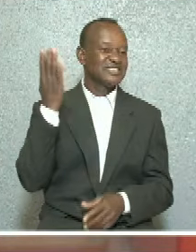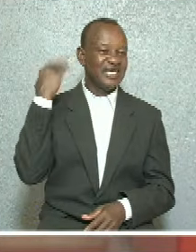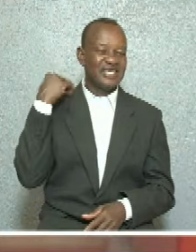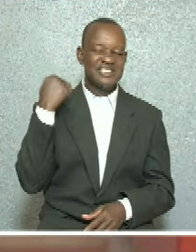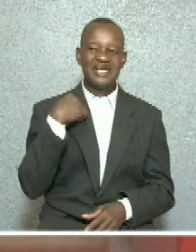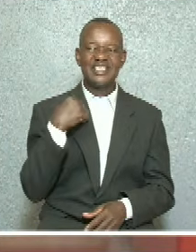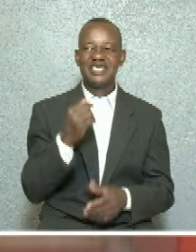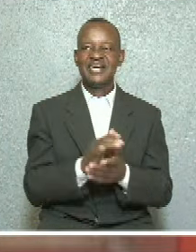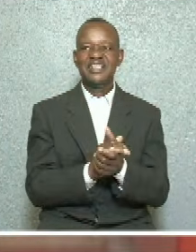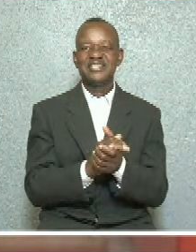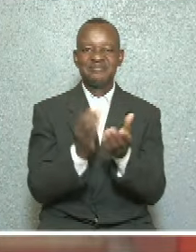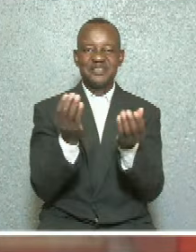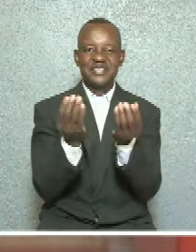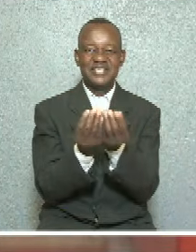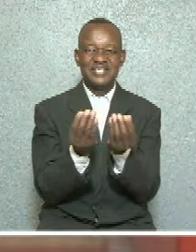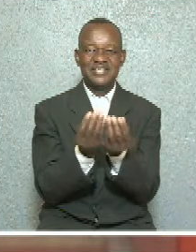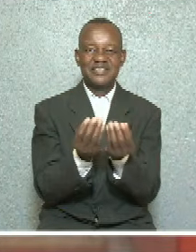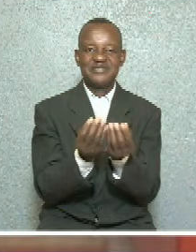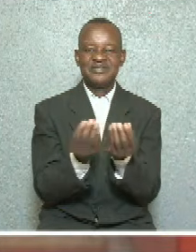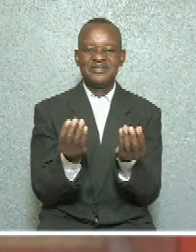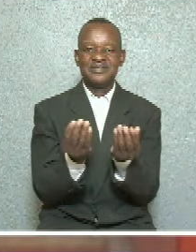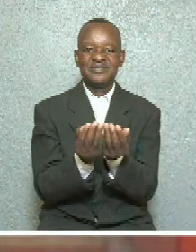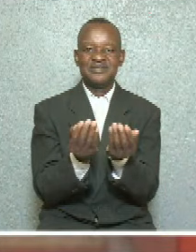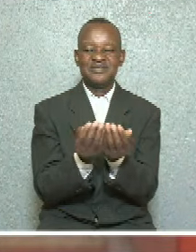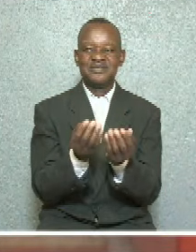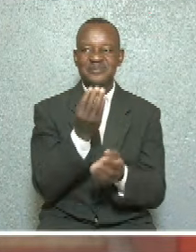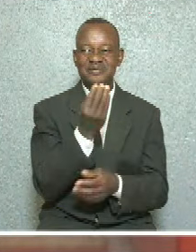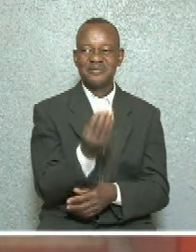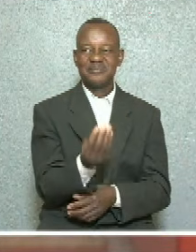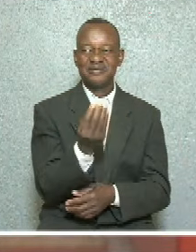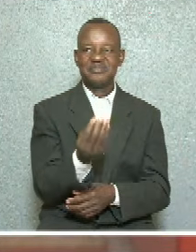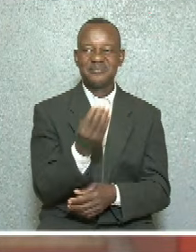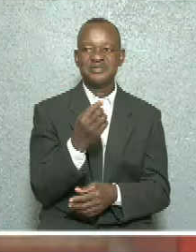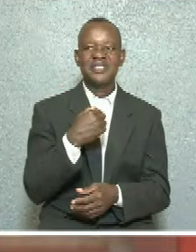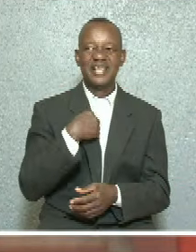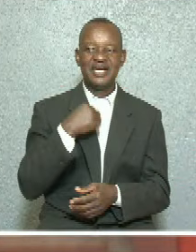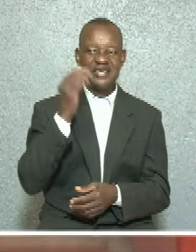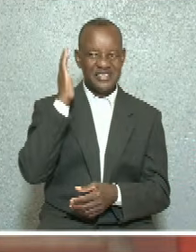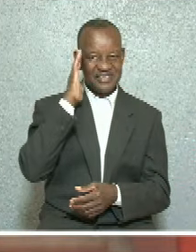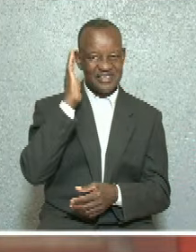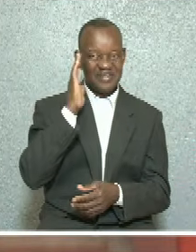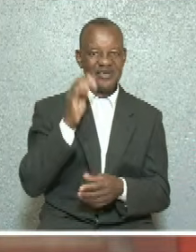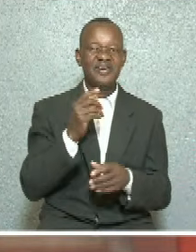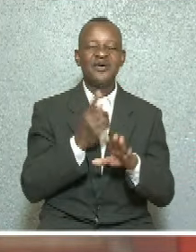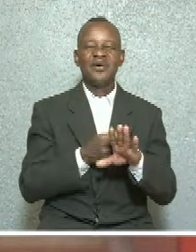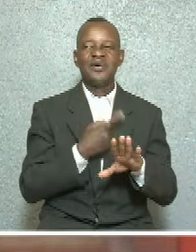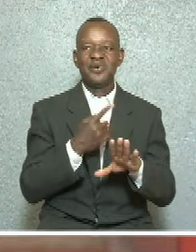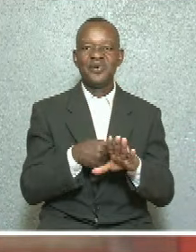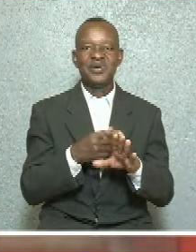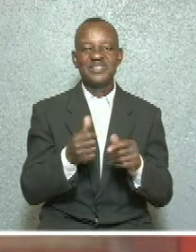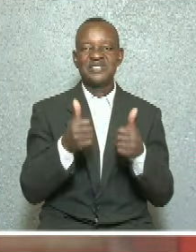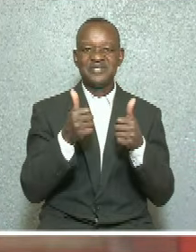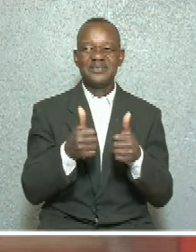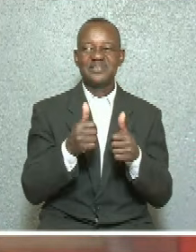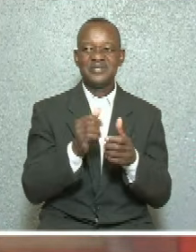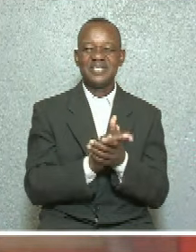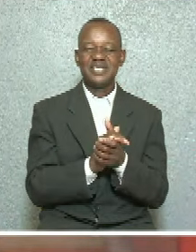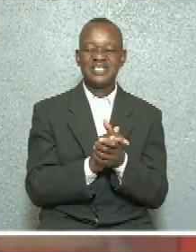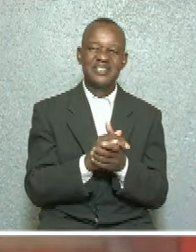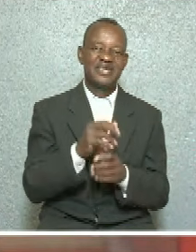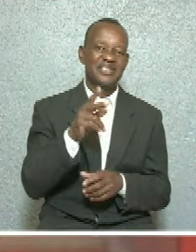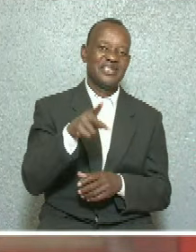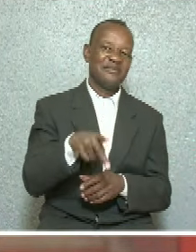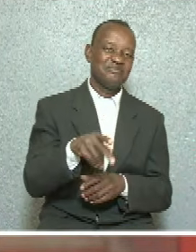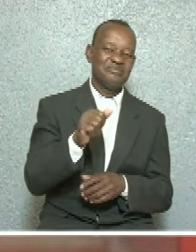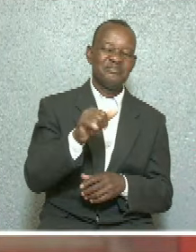after-school program. So I know very well the work that PAY, Kayak Trust, Philippi Trust, all these